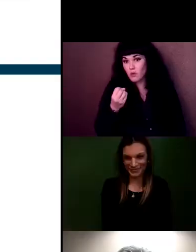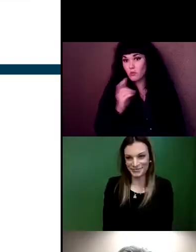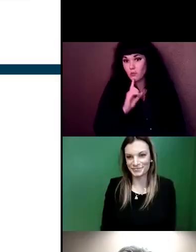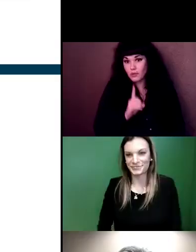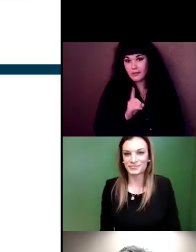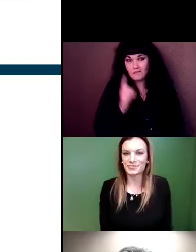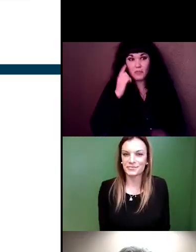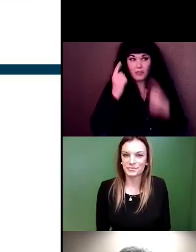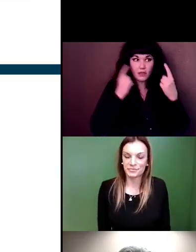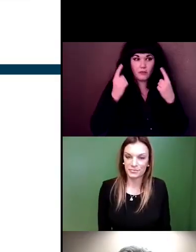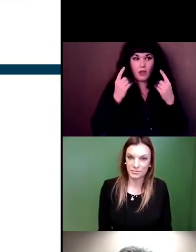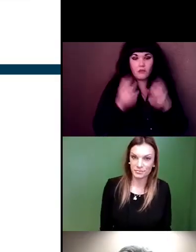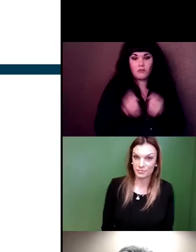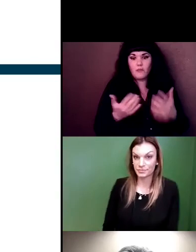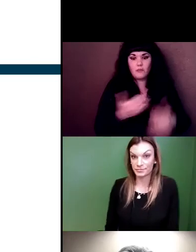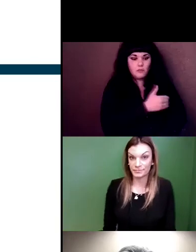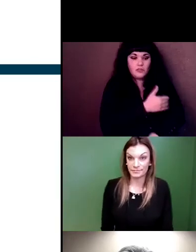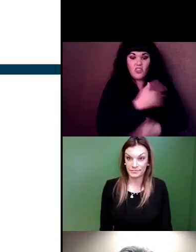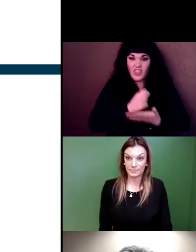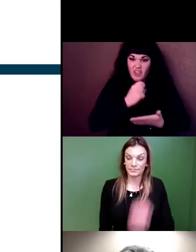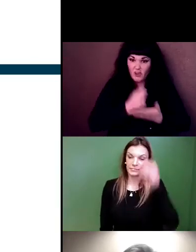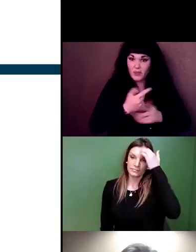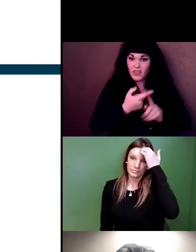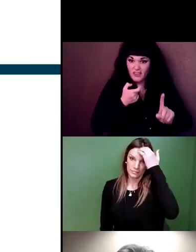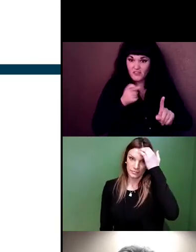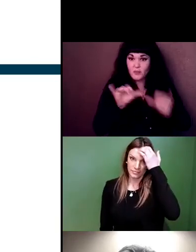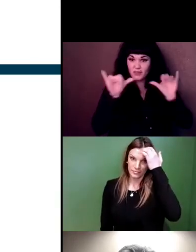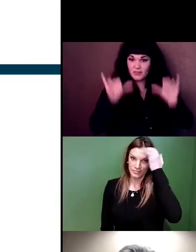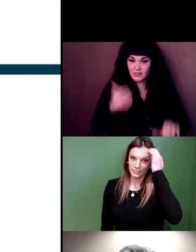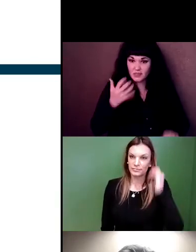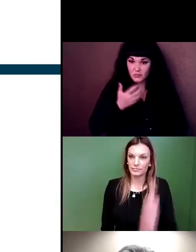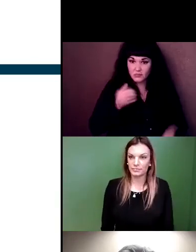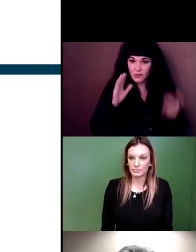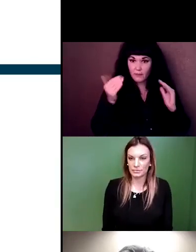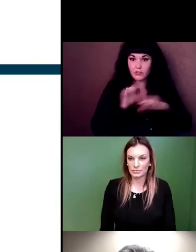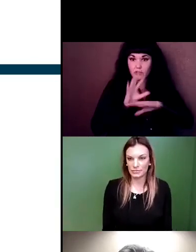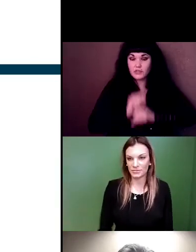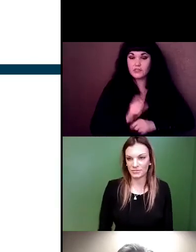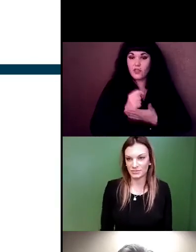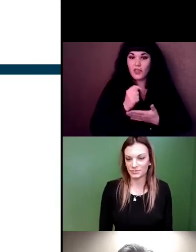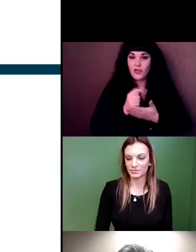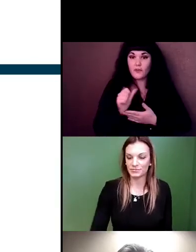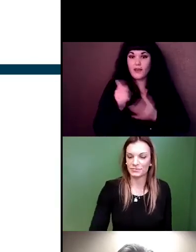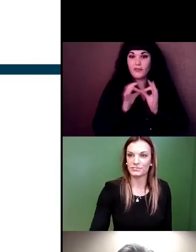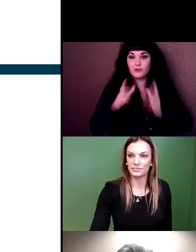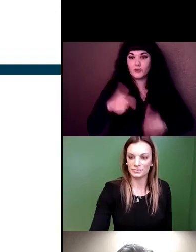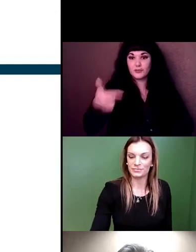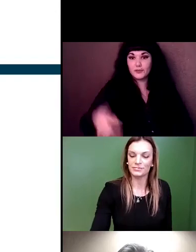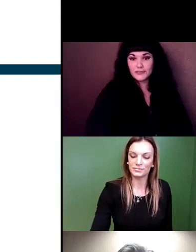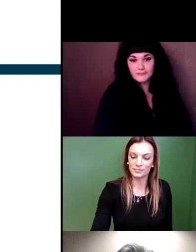of muscle therapy you're getting out of the system in comparison to, say, traditional therapy.